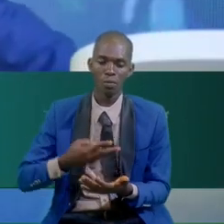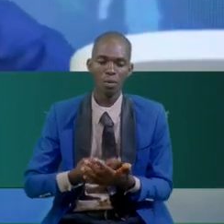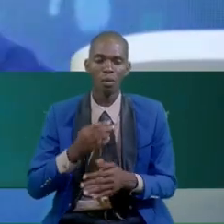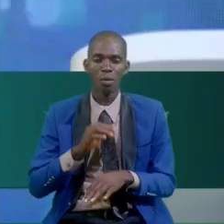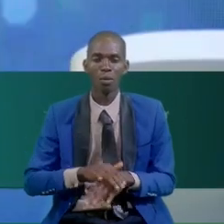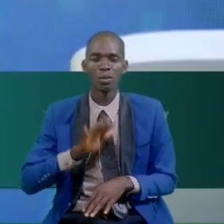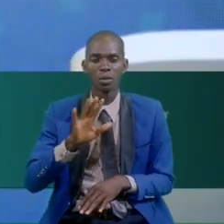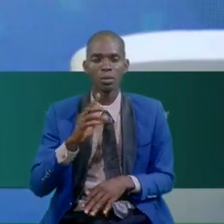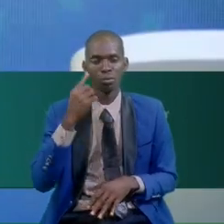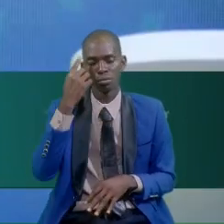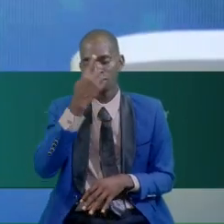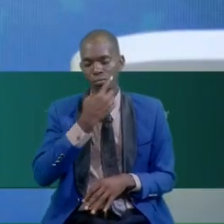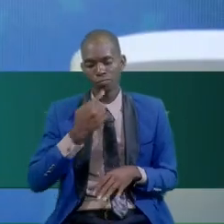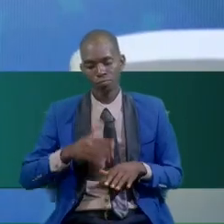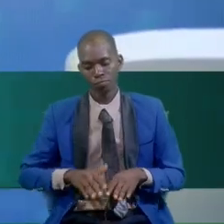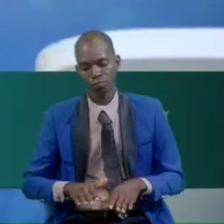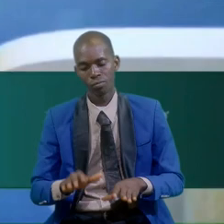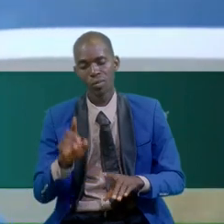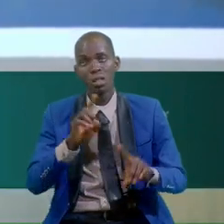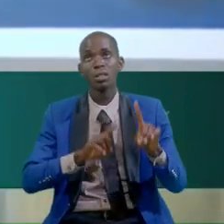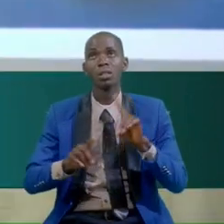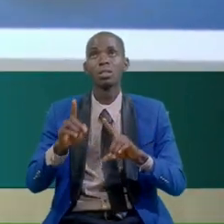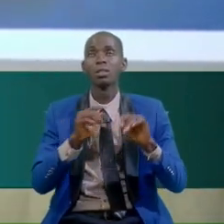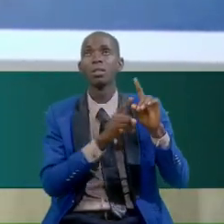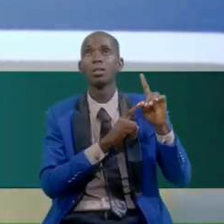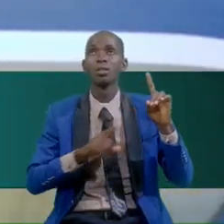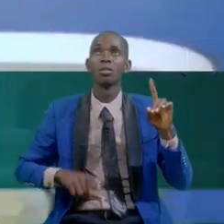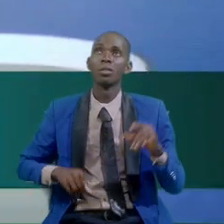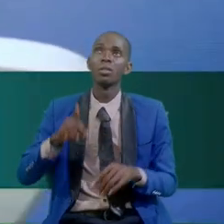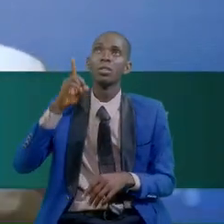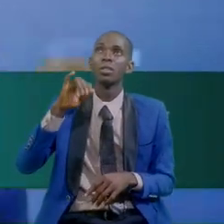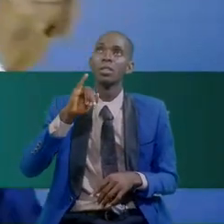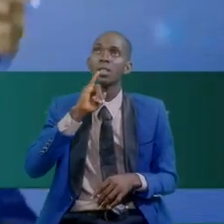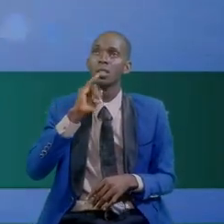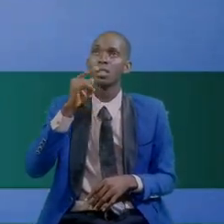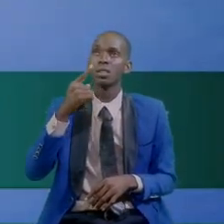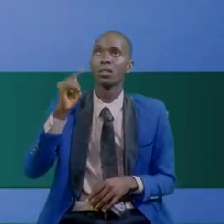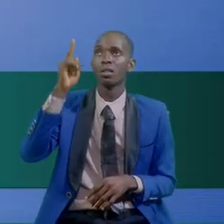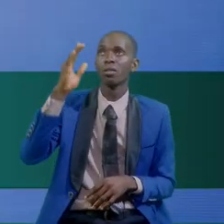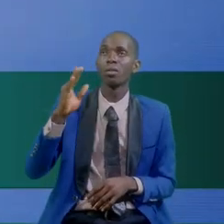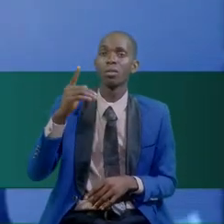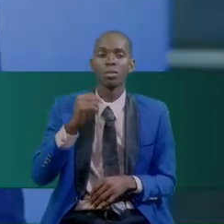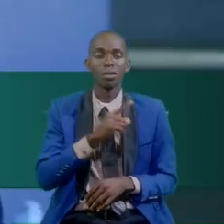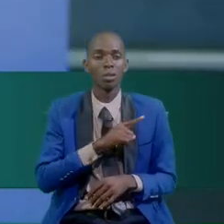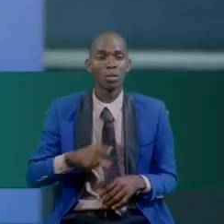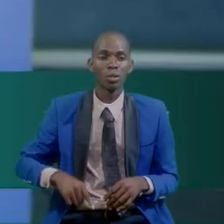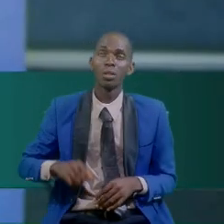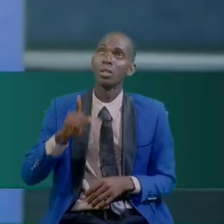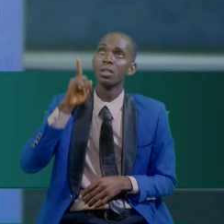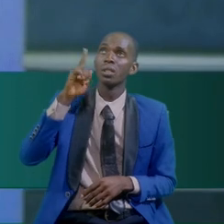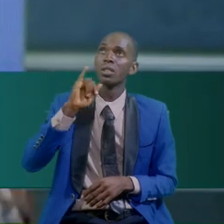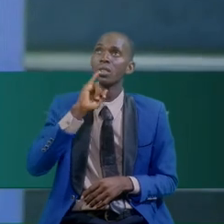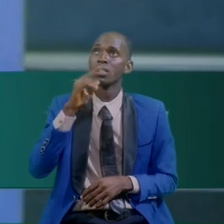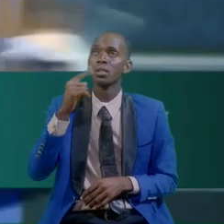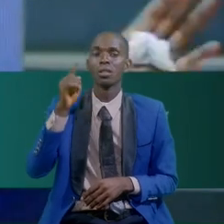they said, the Lord, he is the God. The Lord, he is the